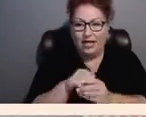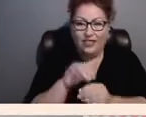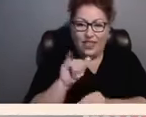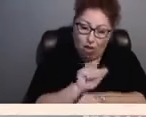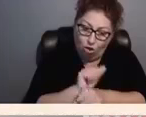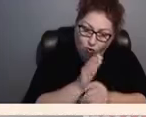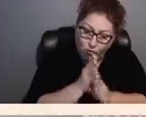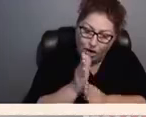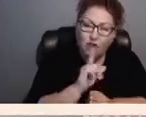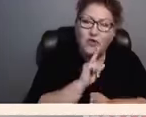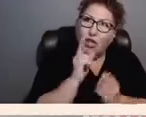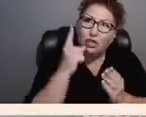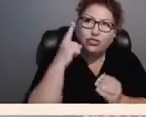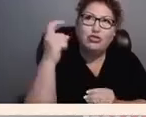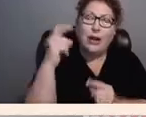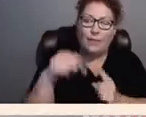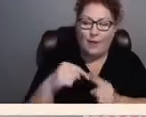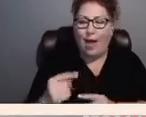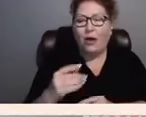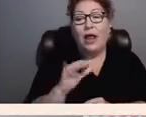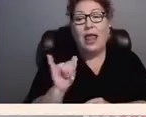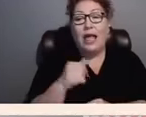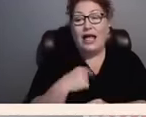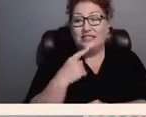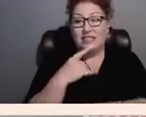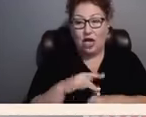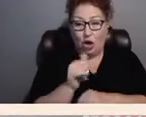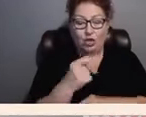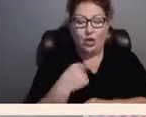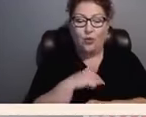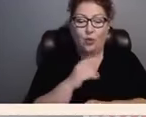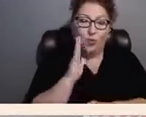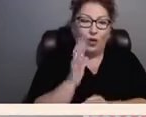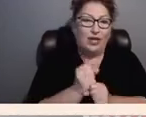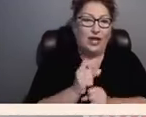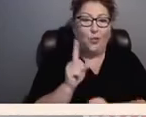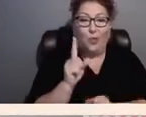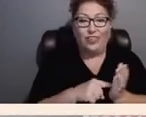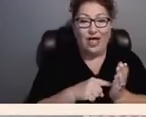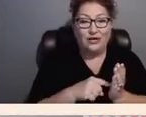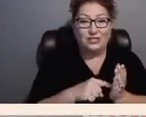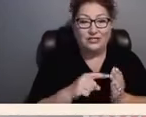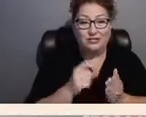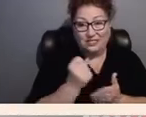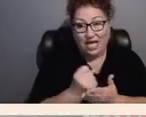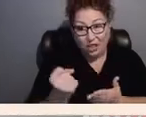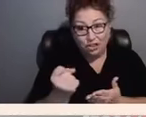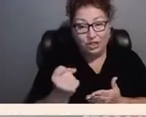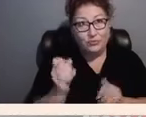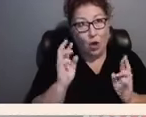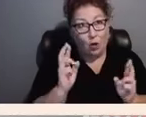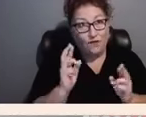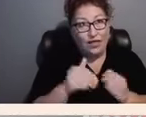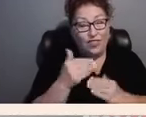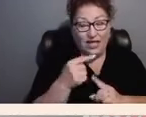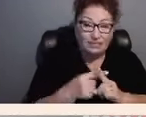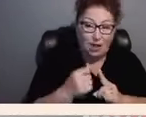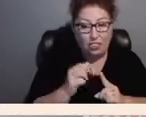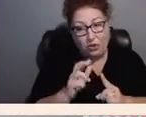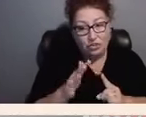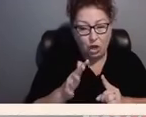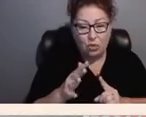dreaming about. And as I said early, we're going to get 1,000 scholarships hopefully in the next month or so through this grant. Not